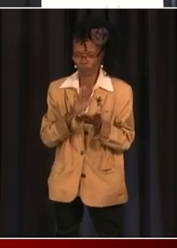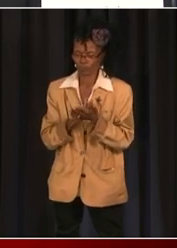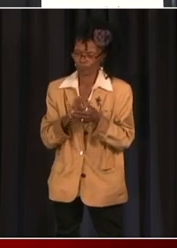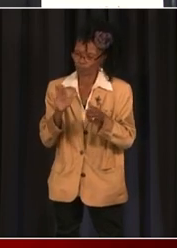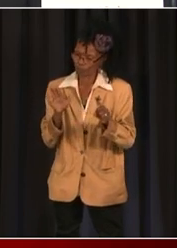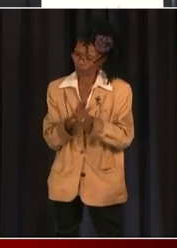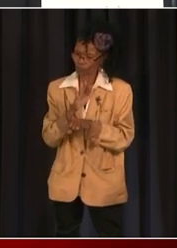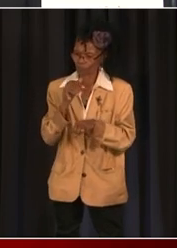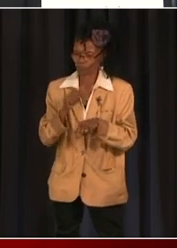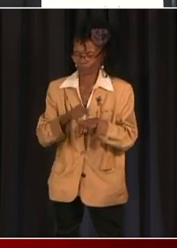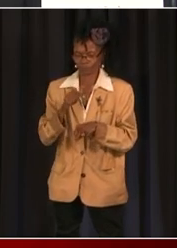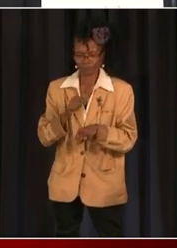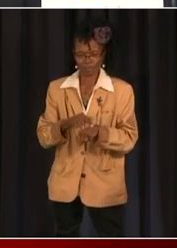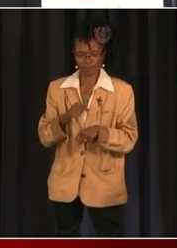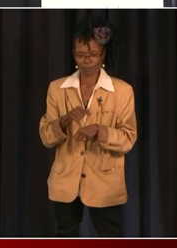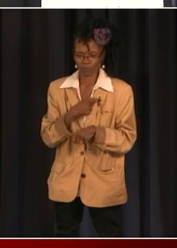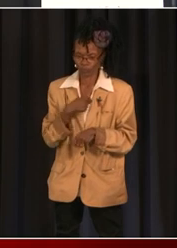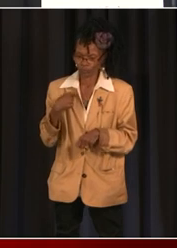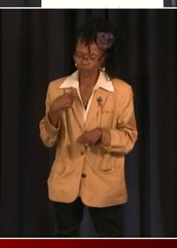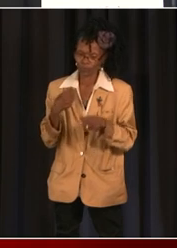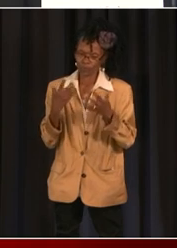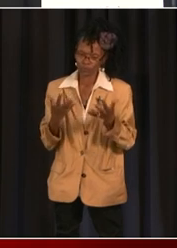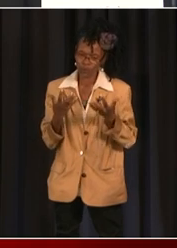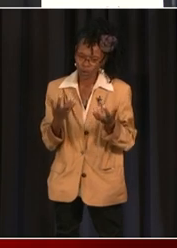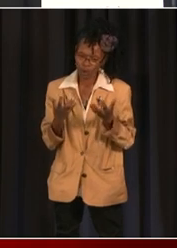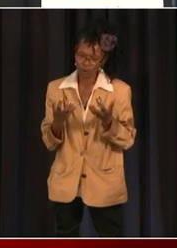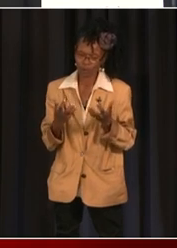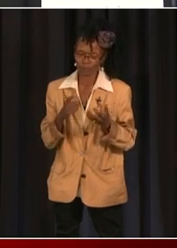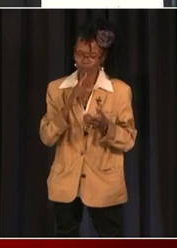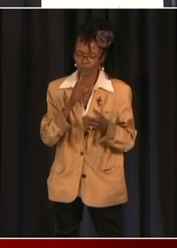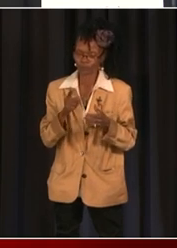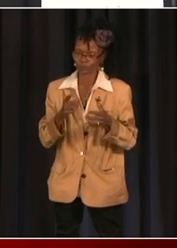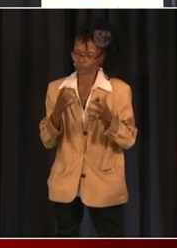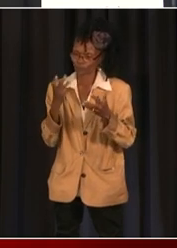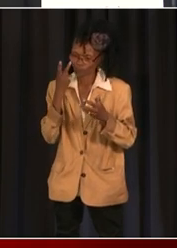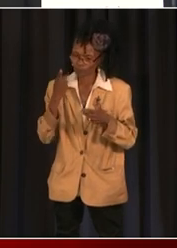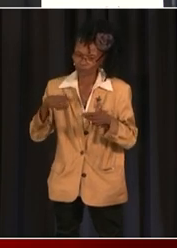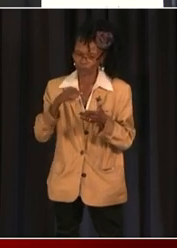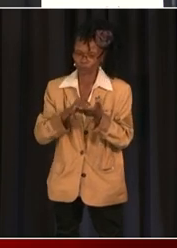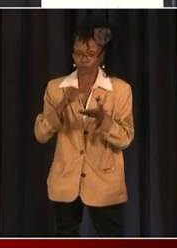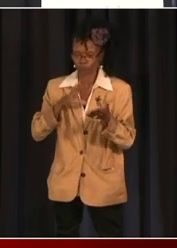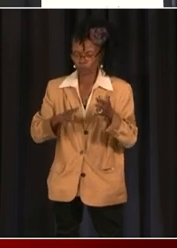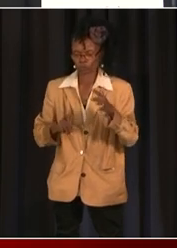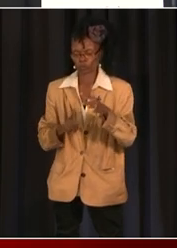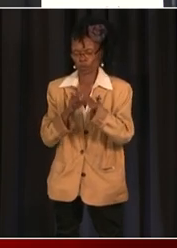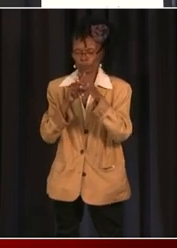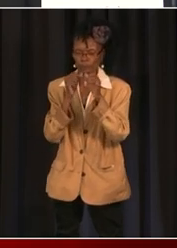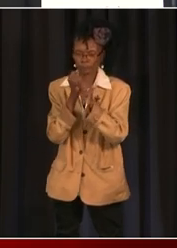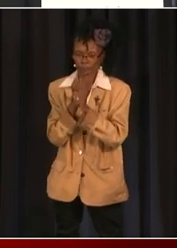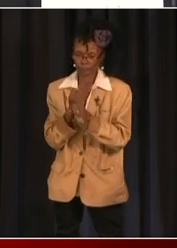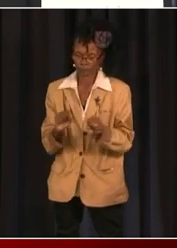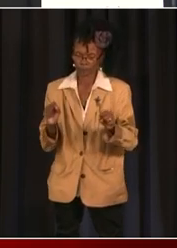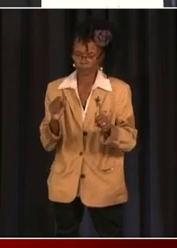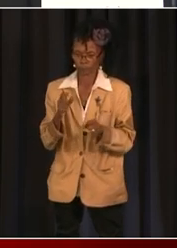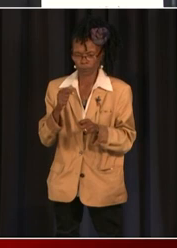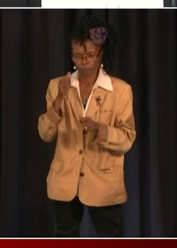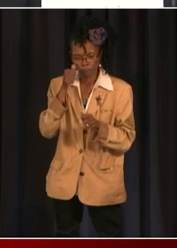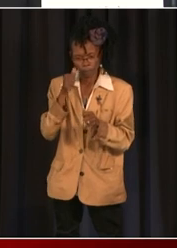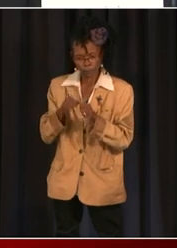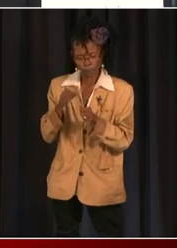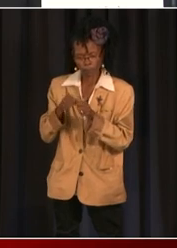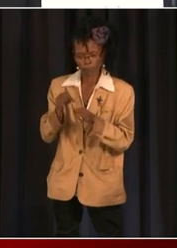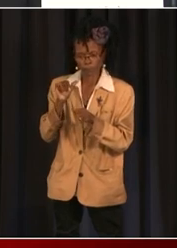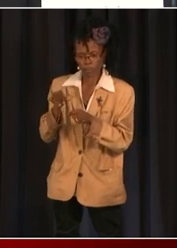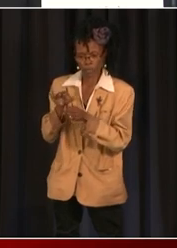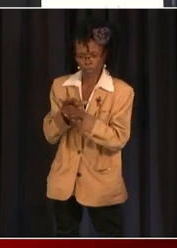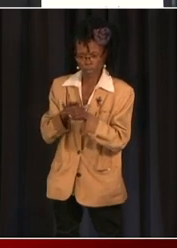person, but we want our students to be present every day. We also are reminding our families of schools that are in select neighborhoods that